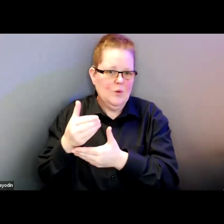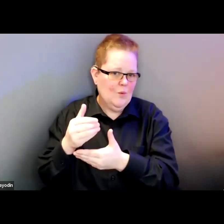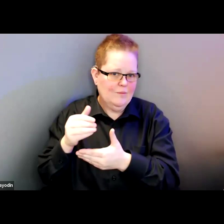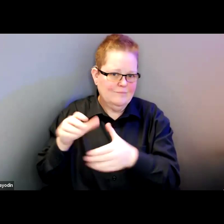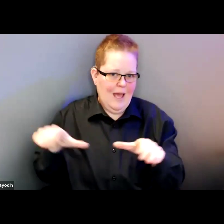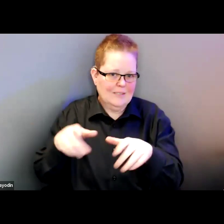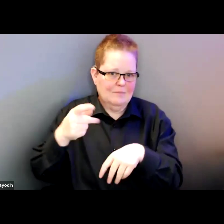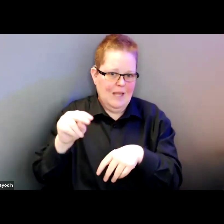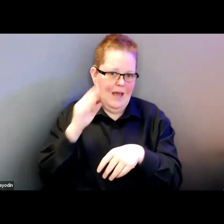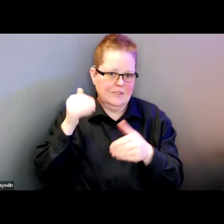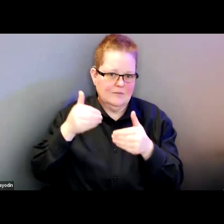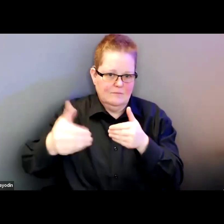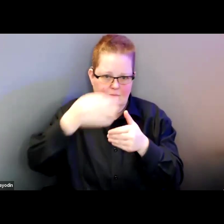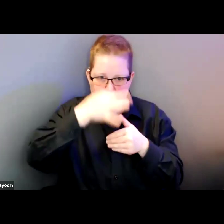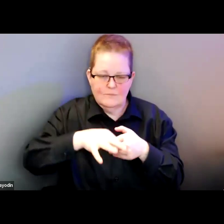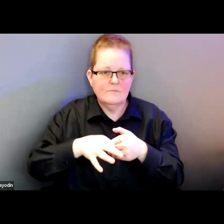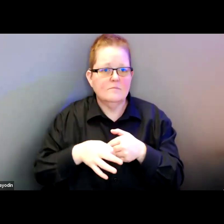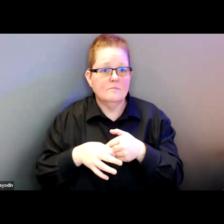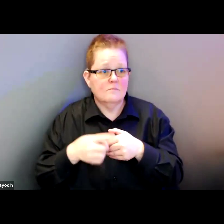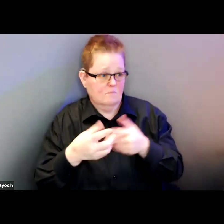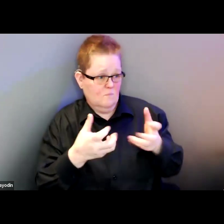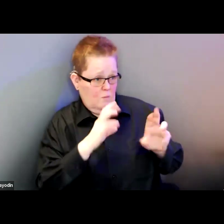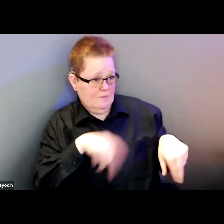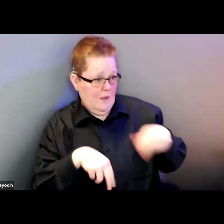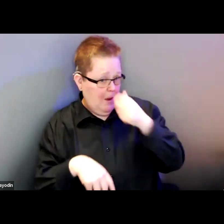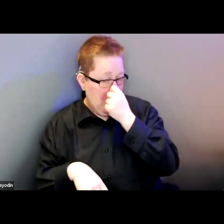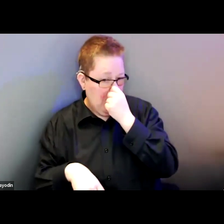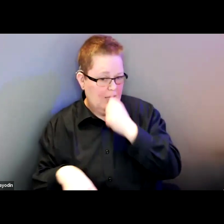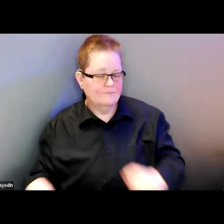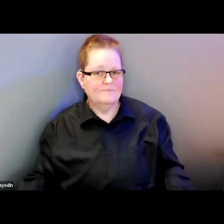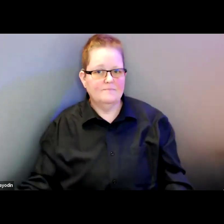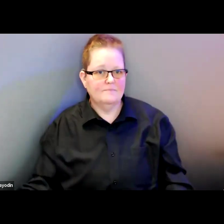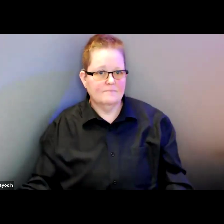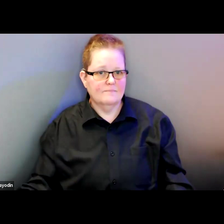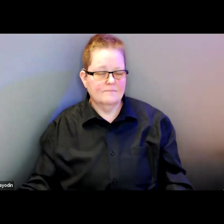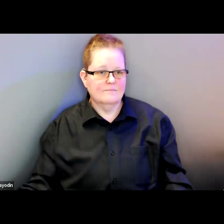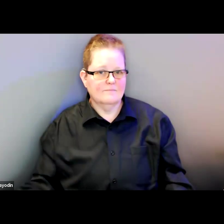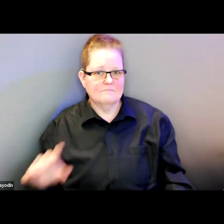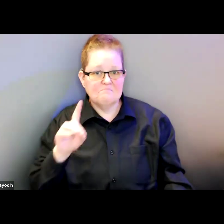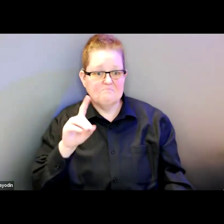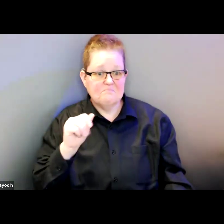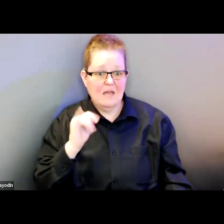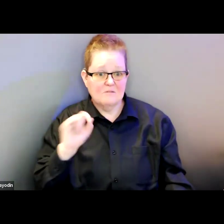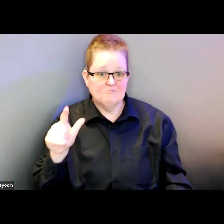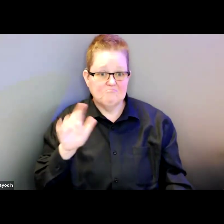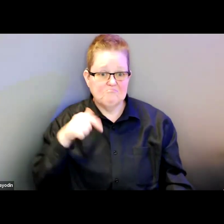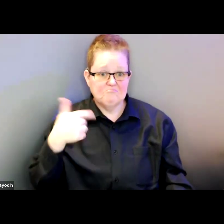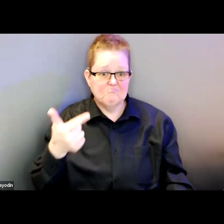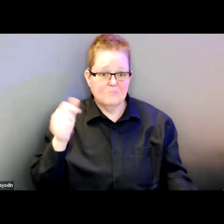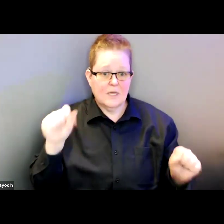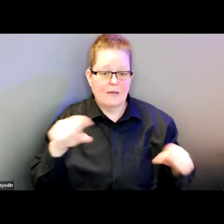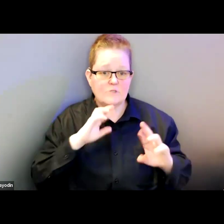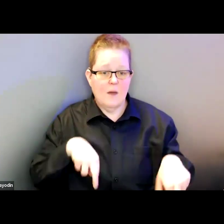Amy, would you like to respond, or would you like me to respond? You can go, Daniel, if you like. Yeah.